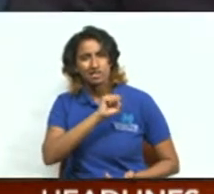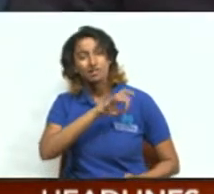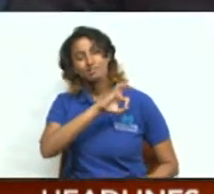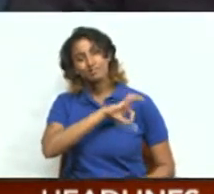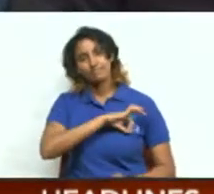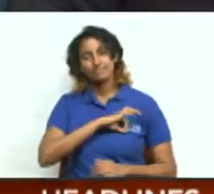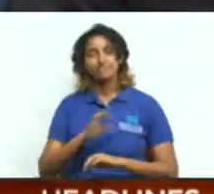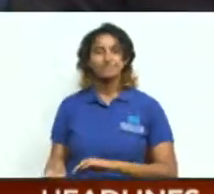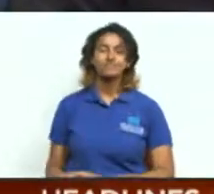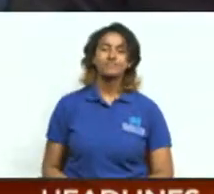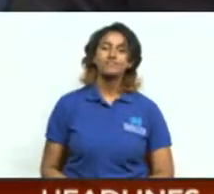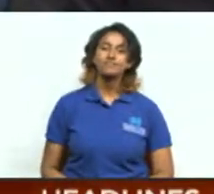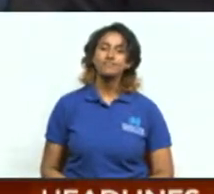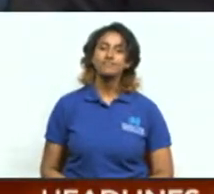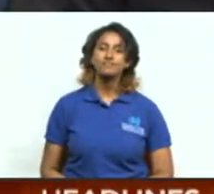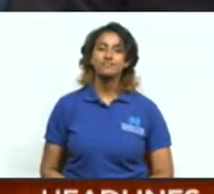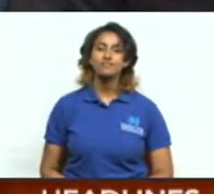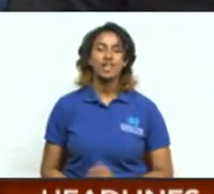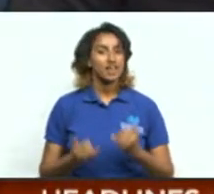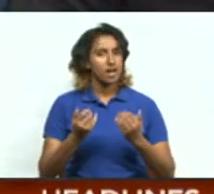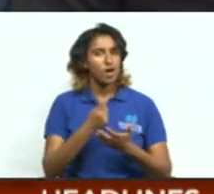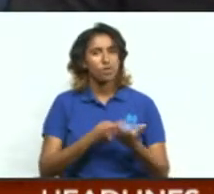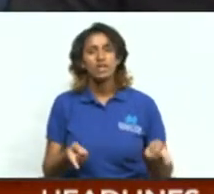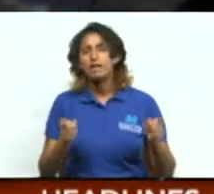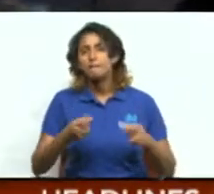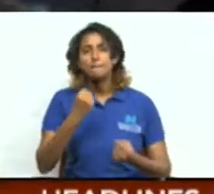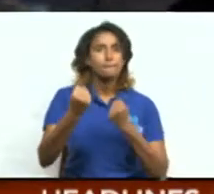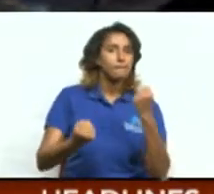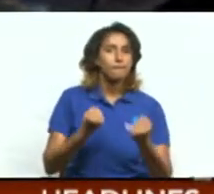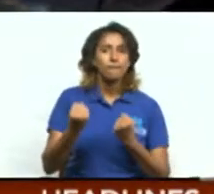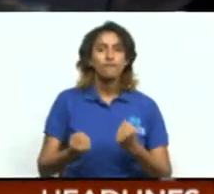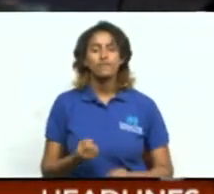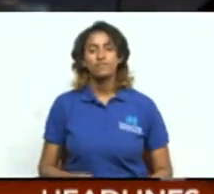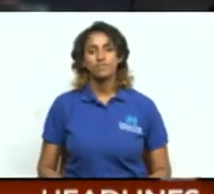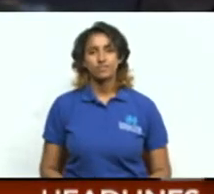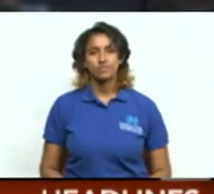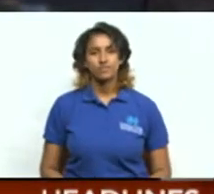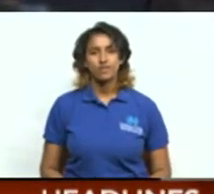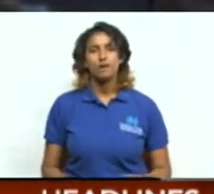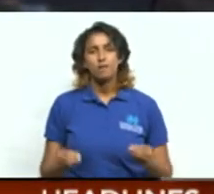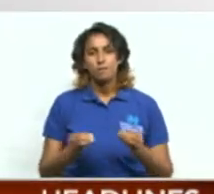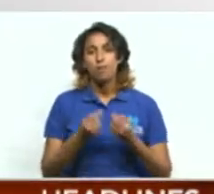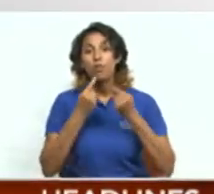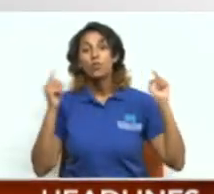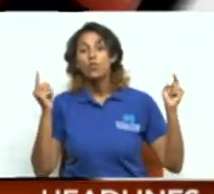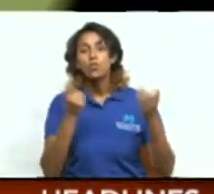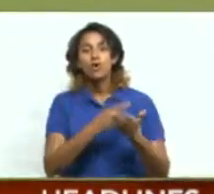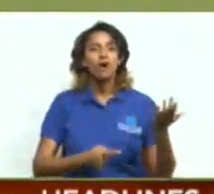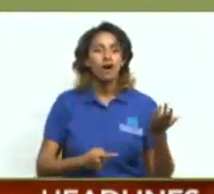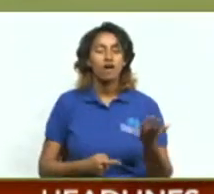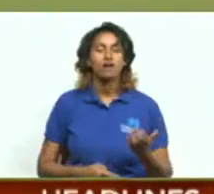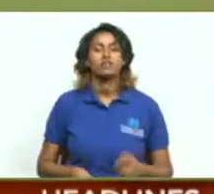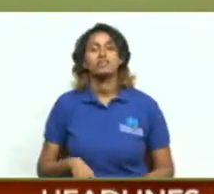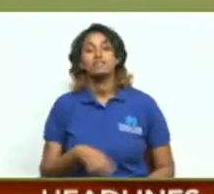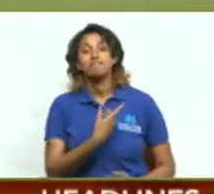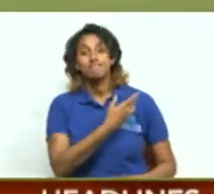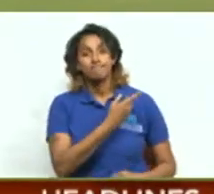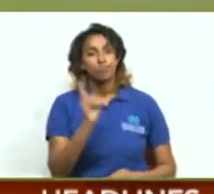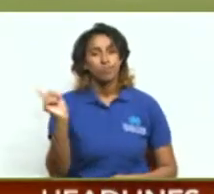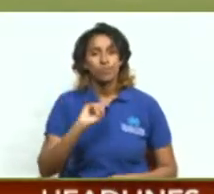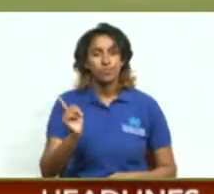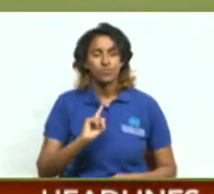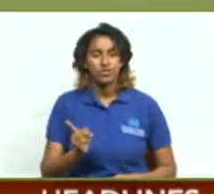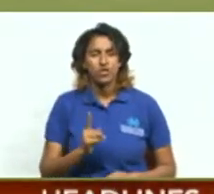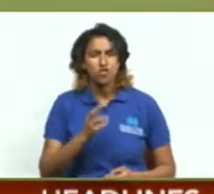All right, let's hand you over to Jassim Rick now to see what's coming up in sport. Thank you, Ryan. Here's what's coming up. Golfer Zico Corrêa takes us inside the